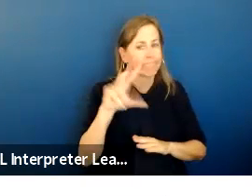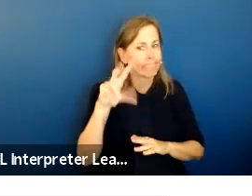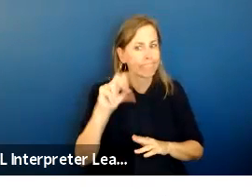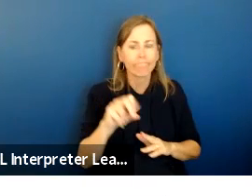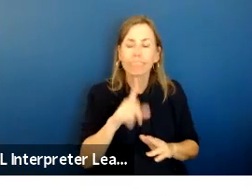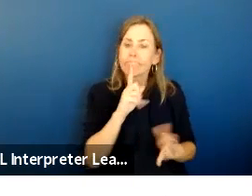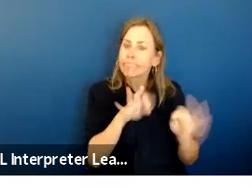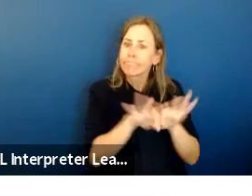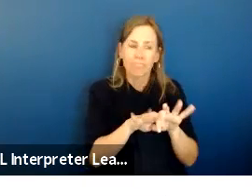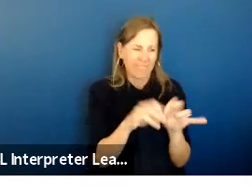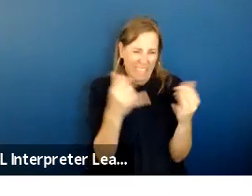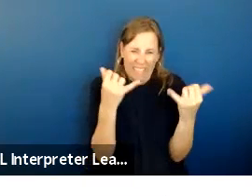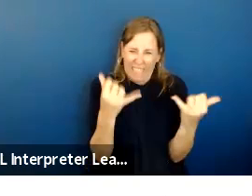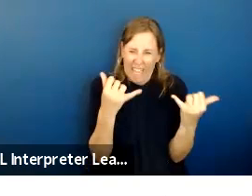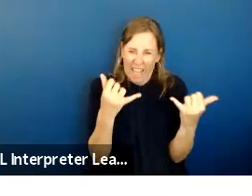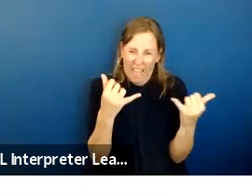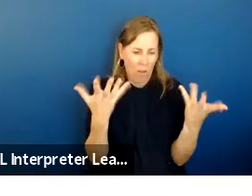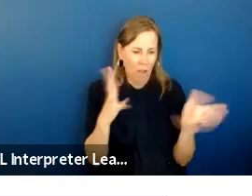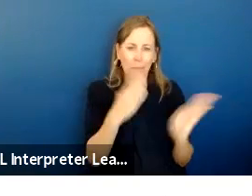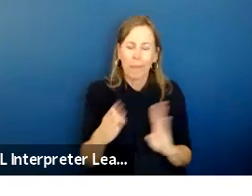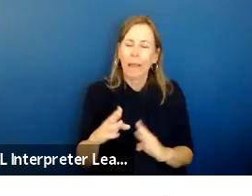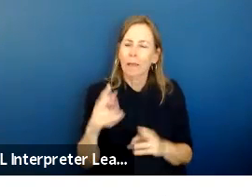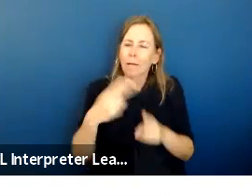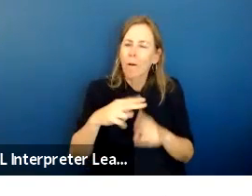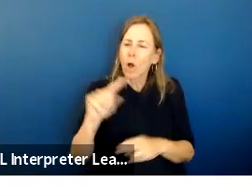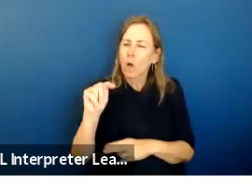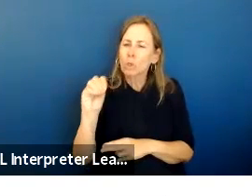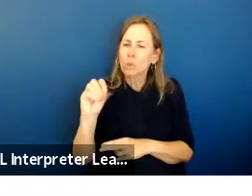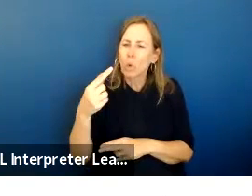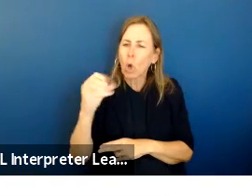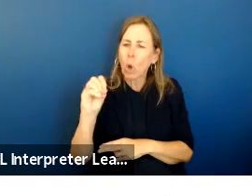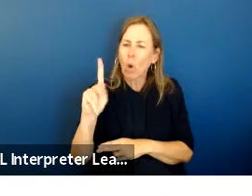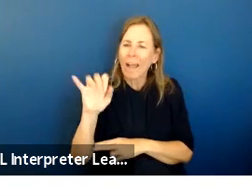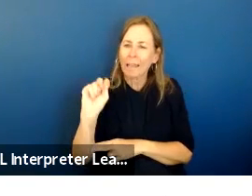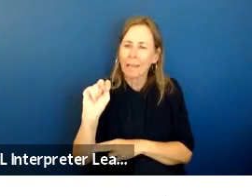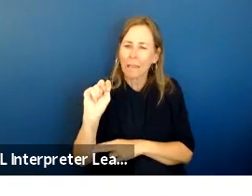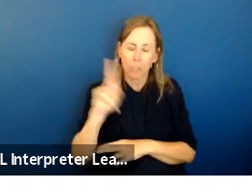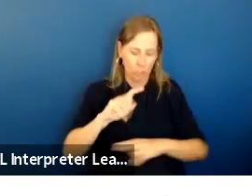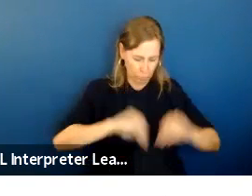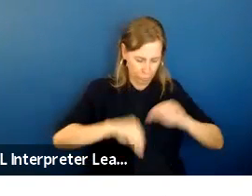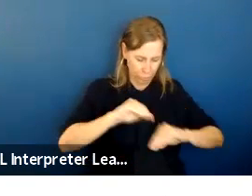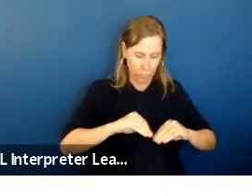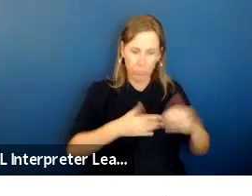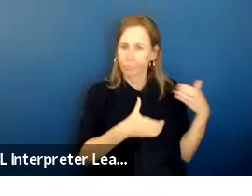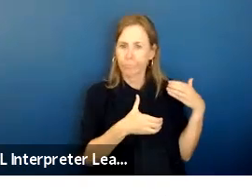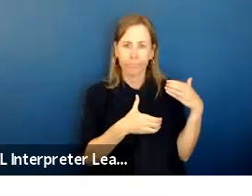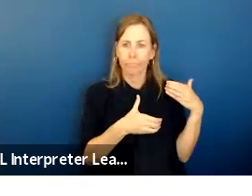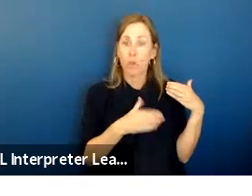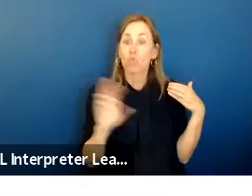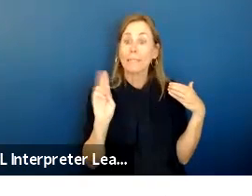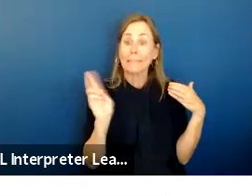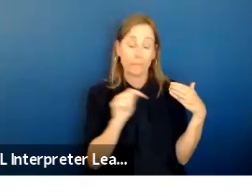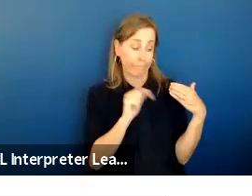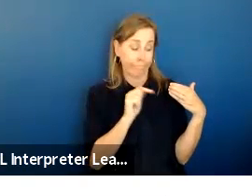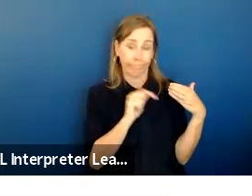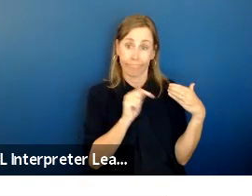family is to put together a to-go kit long before a wildfire or other disaster occurs, and keep that